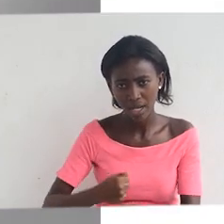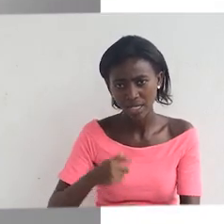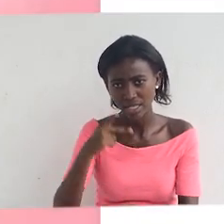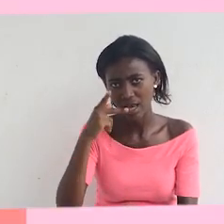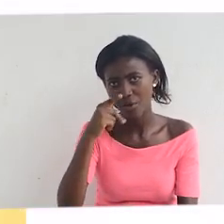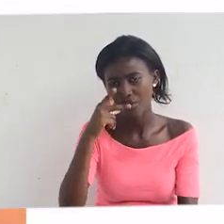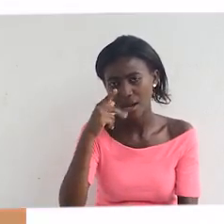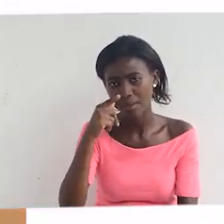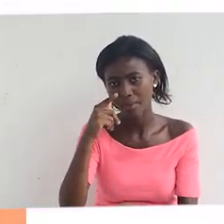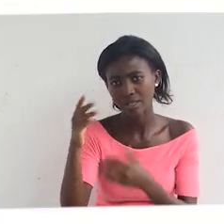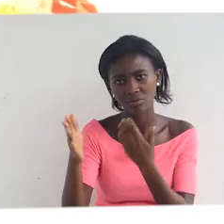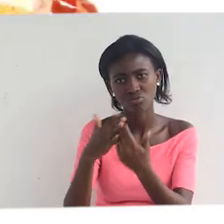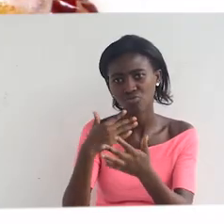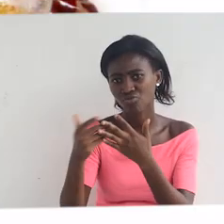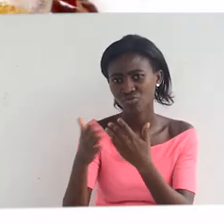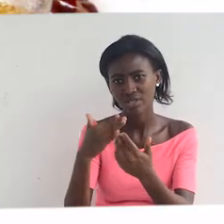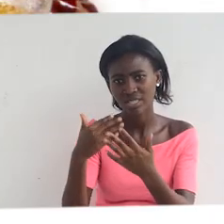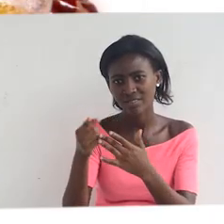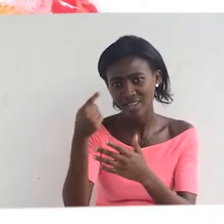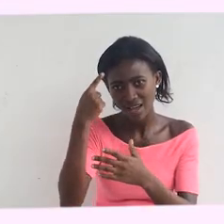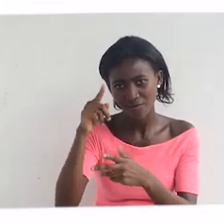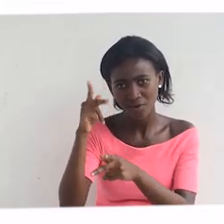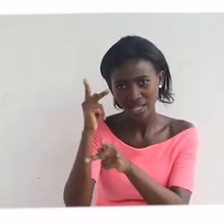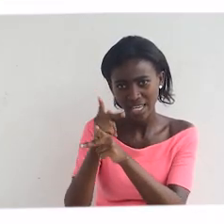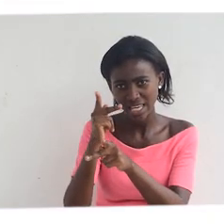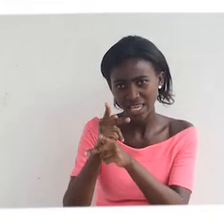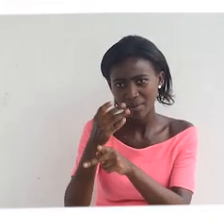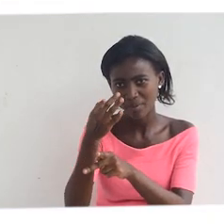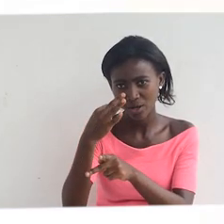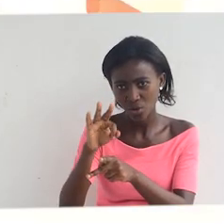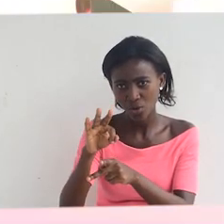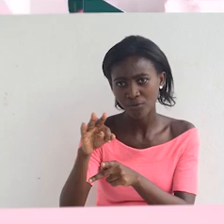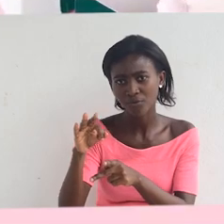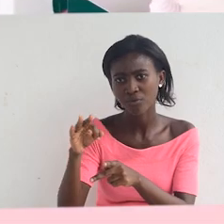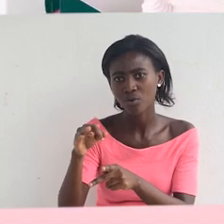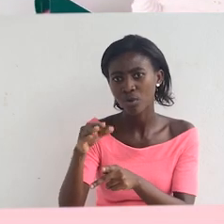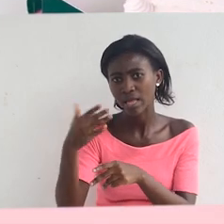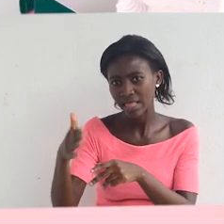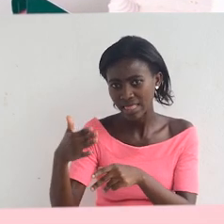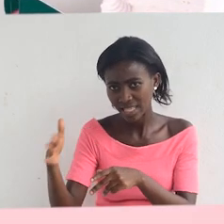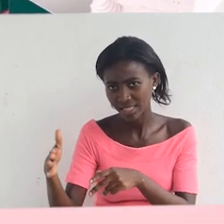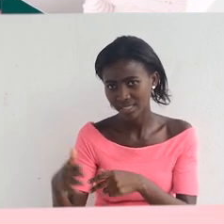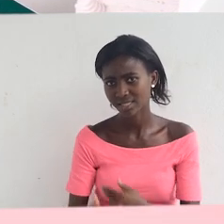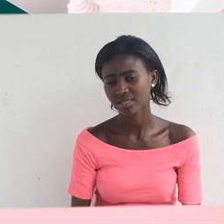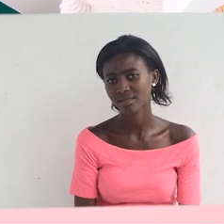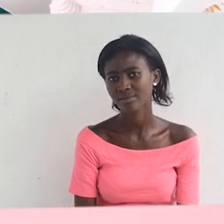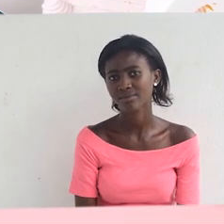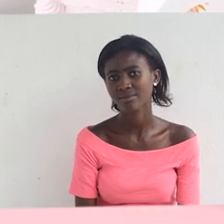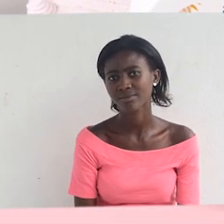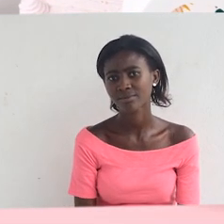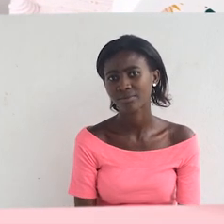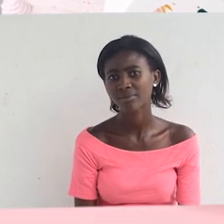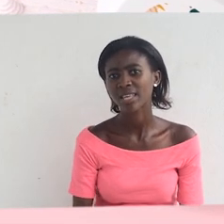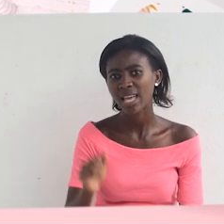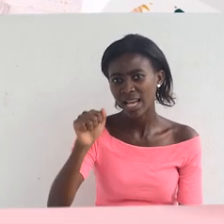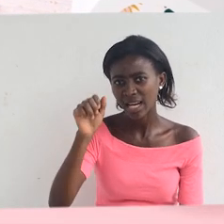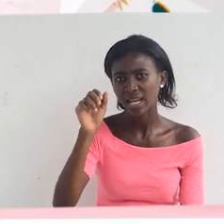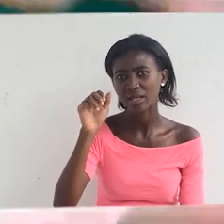bottles, bags, wrappers, and jackets for the storage of manufactured goods and